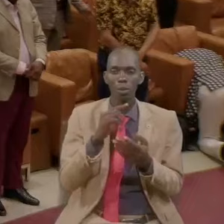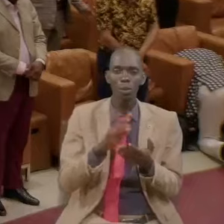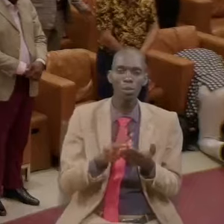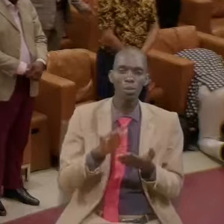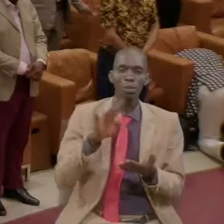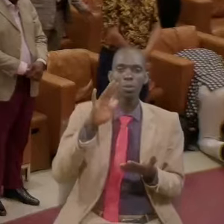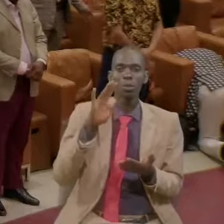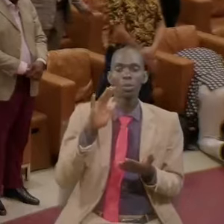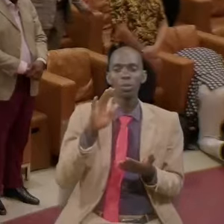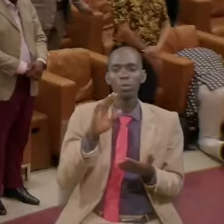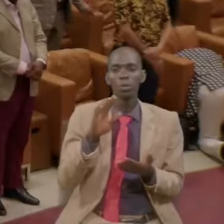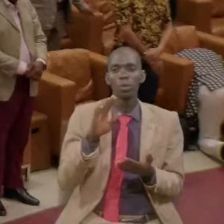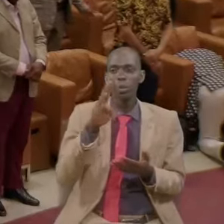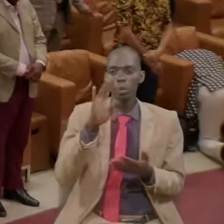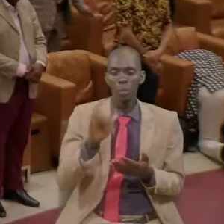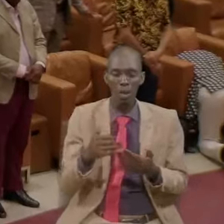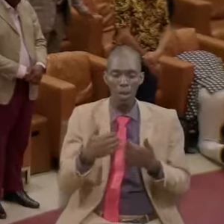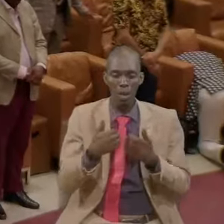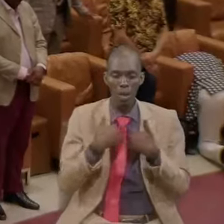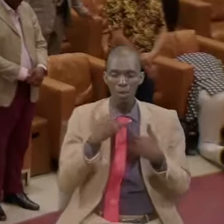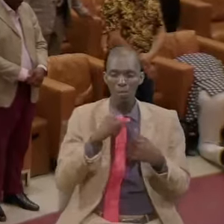by having faith in him